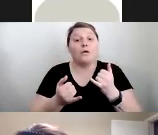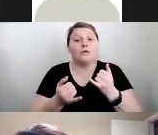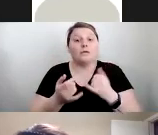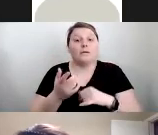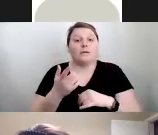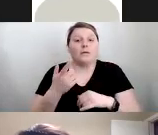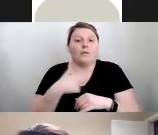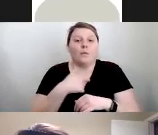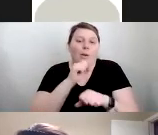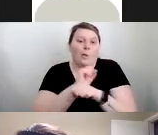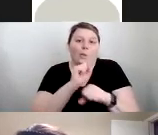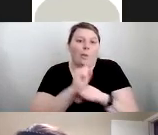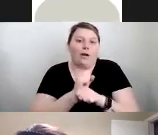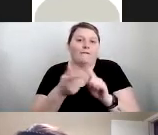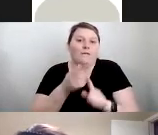basement.